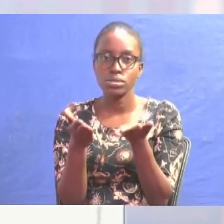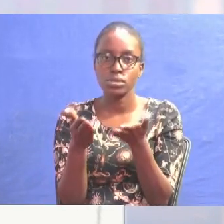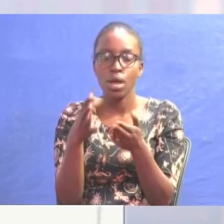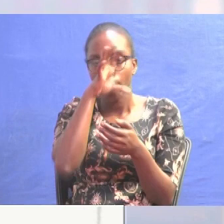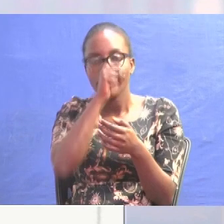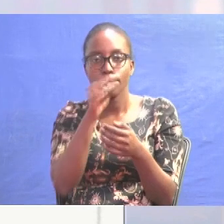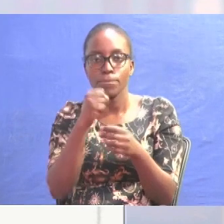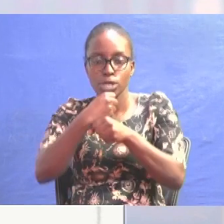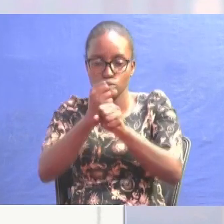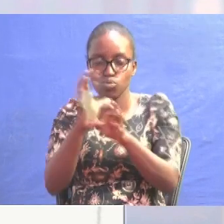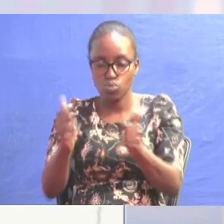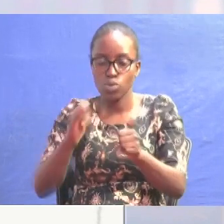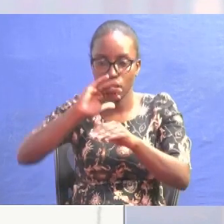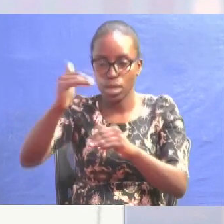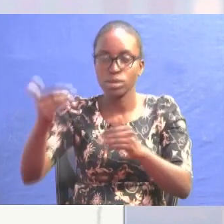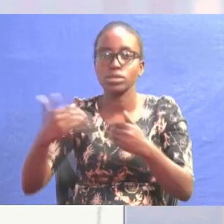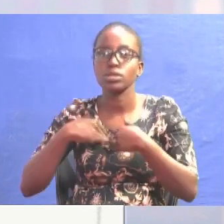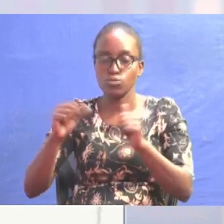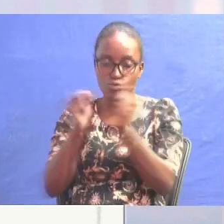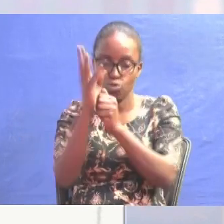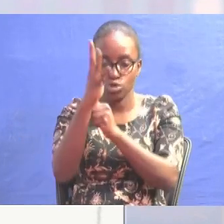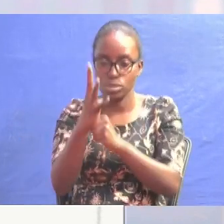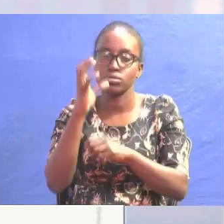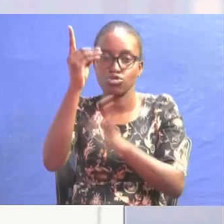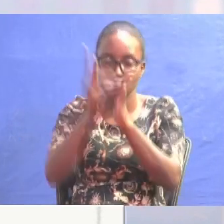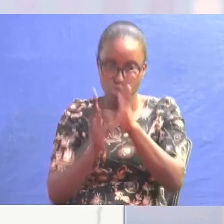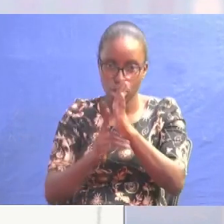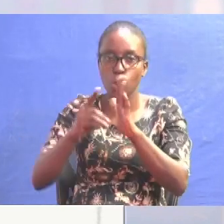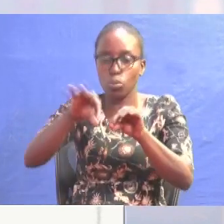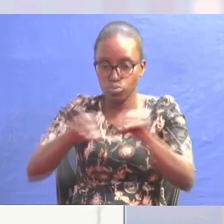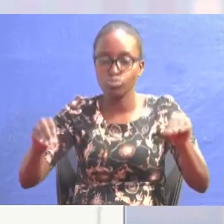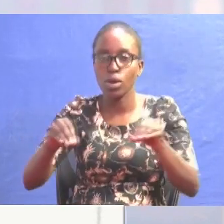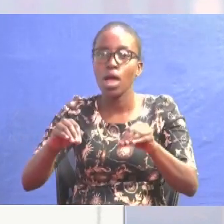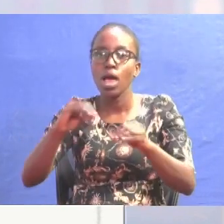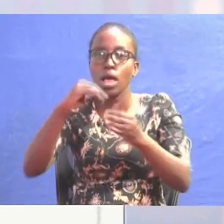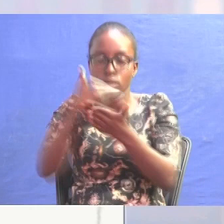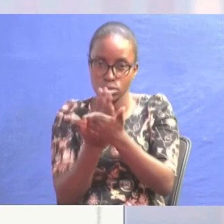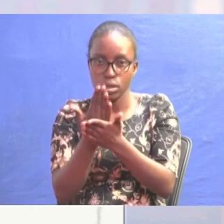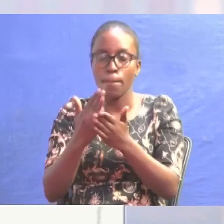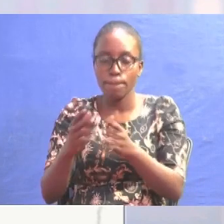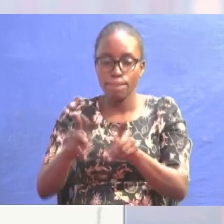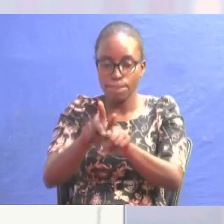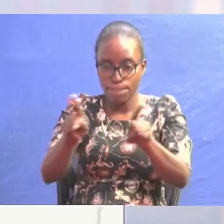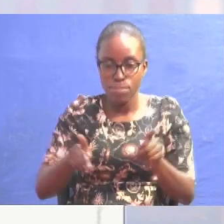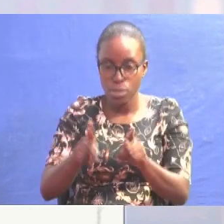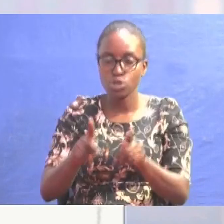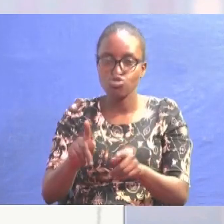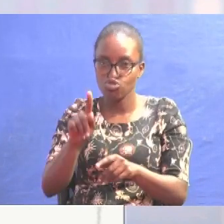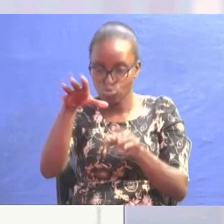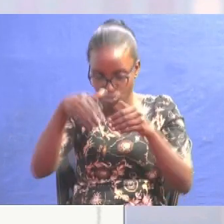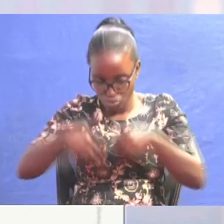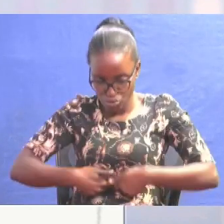country, of course, 14 years down the line, what are some of the areas that you, from the young person perspective,